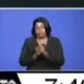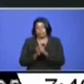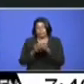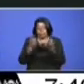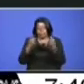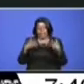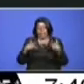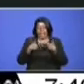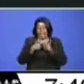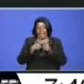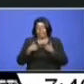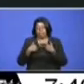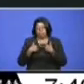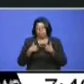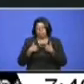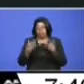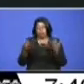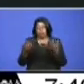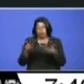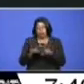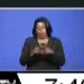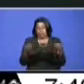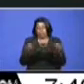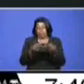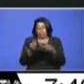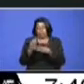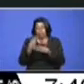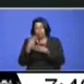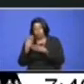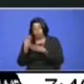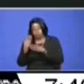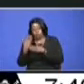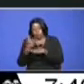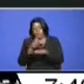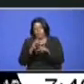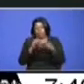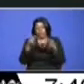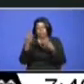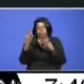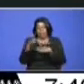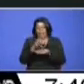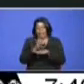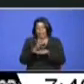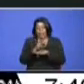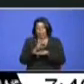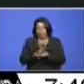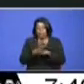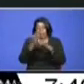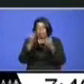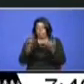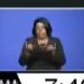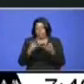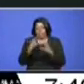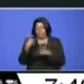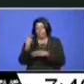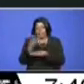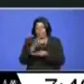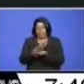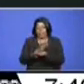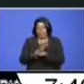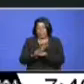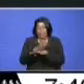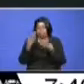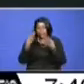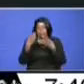Well, many animals were also displaced from Hurricane Dorian in Grand Bahama and Abaco. And our intern, Paisella Forbes, tells us tonight about the Bahamas